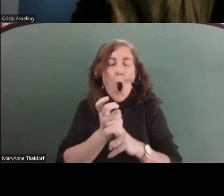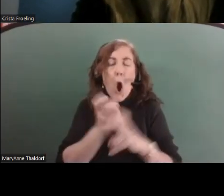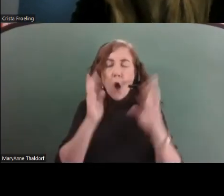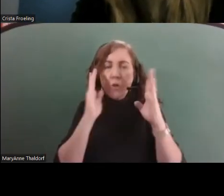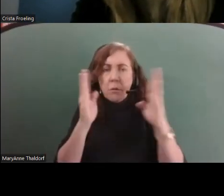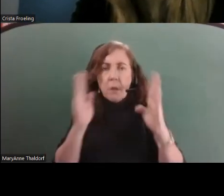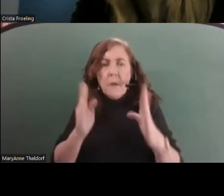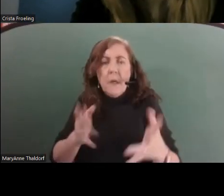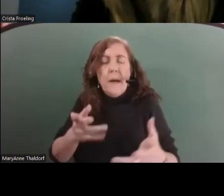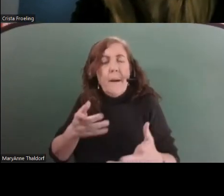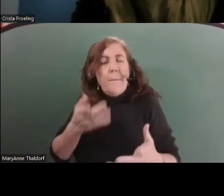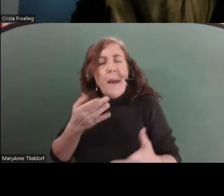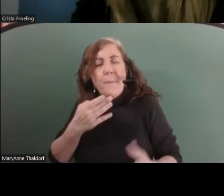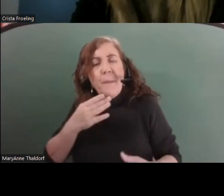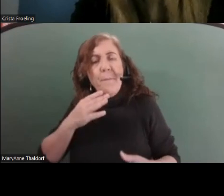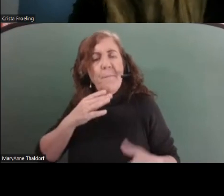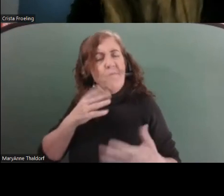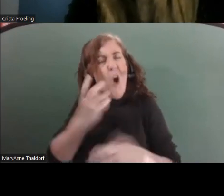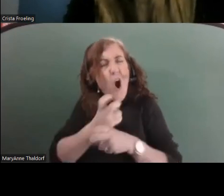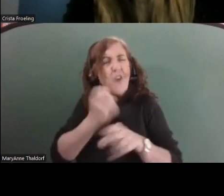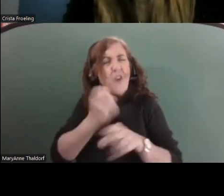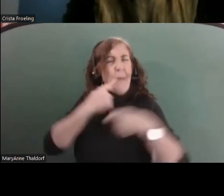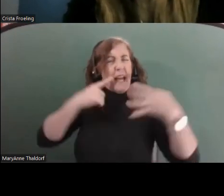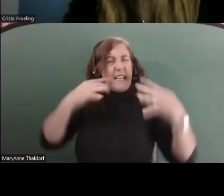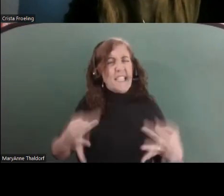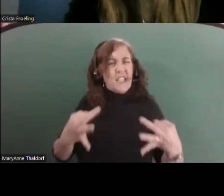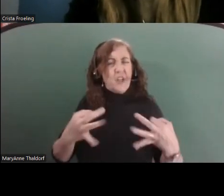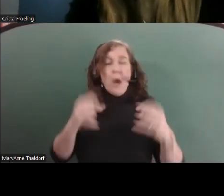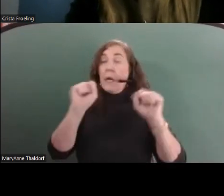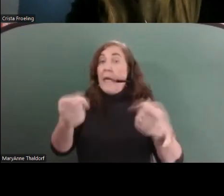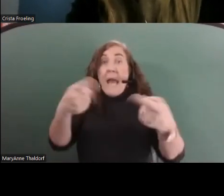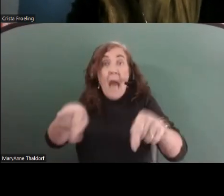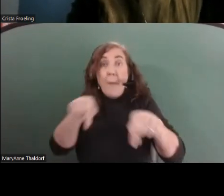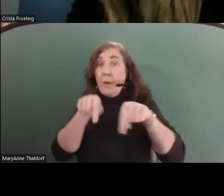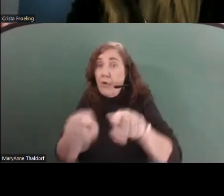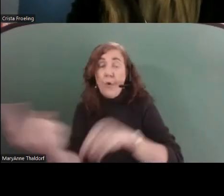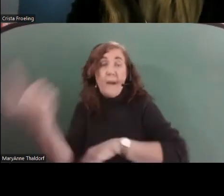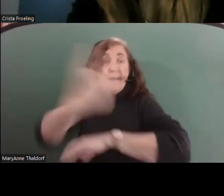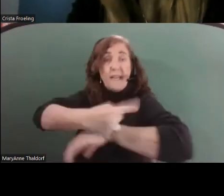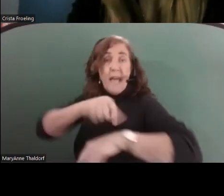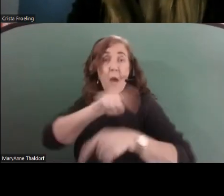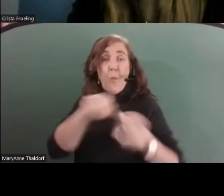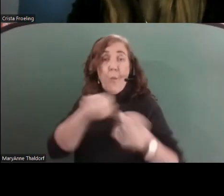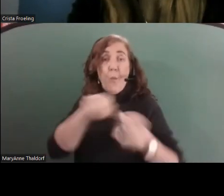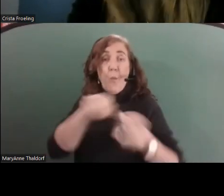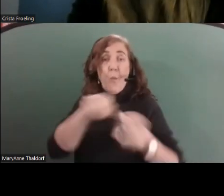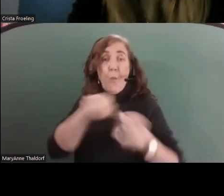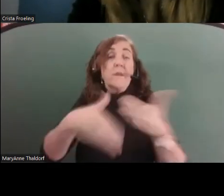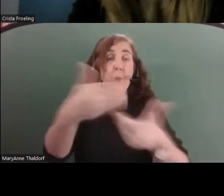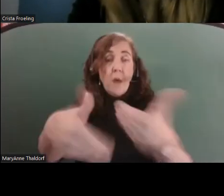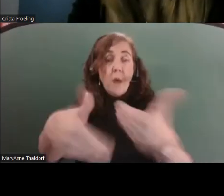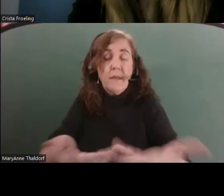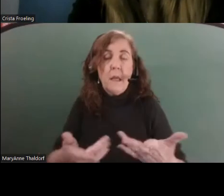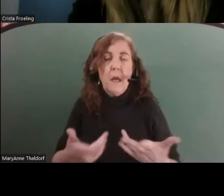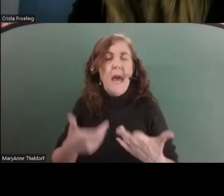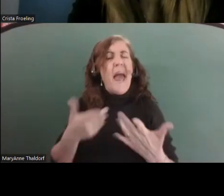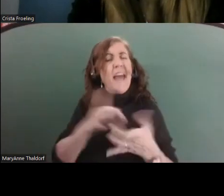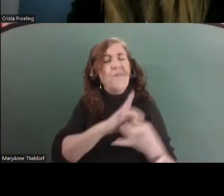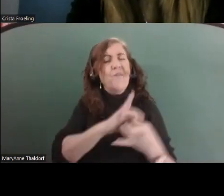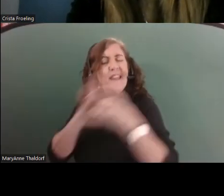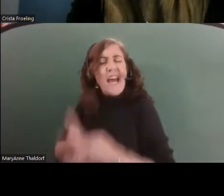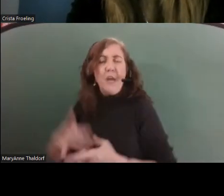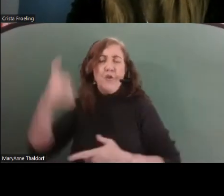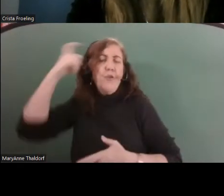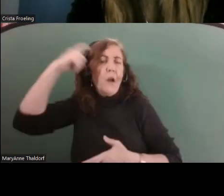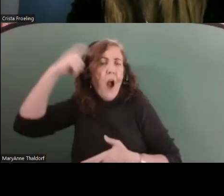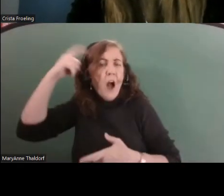this can happen during school hours. And it impacts cognitive processing, how your brain functions.